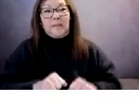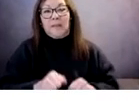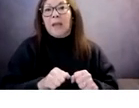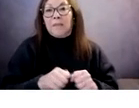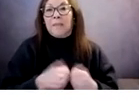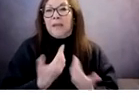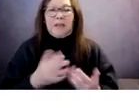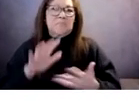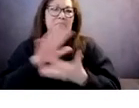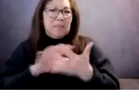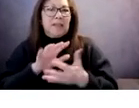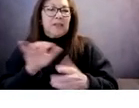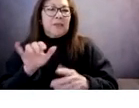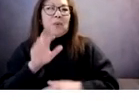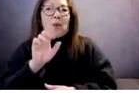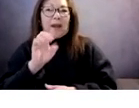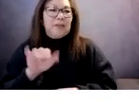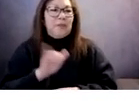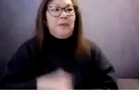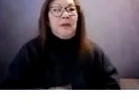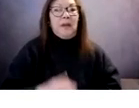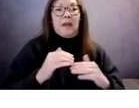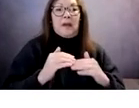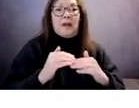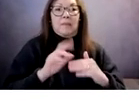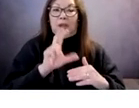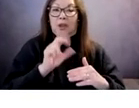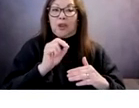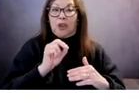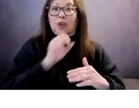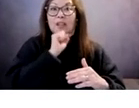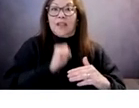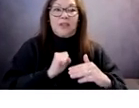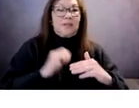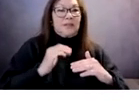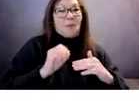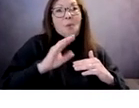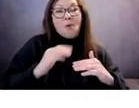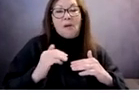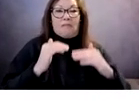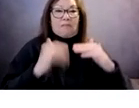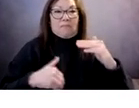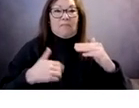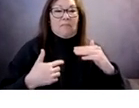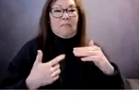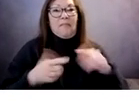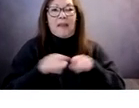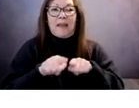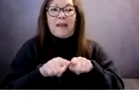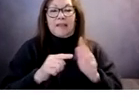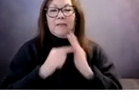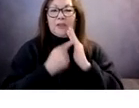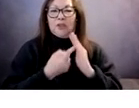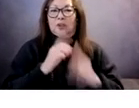too. You must be 30 years of age or younger as of the start